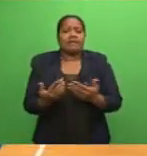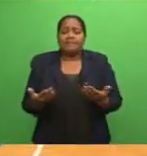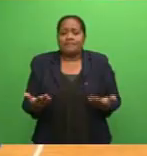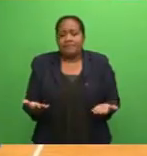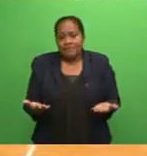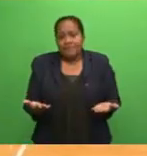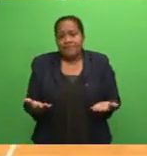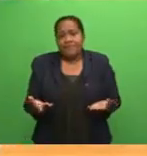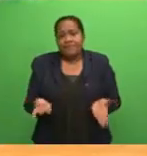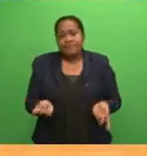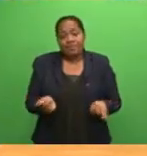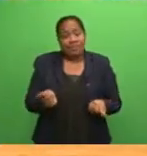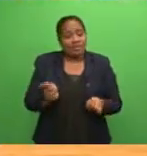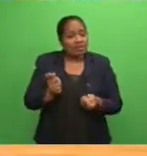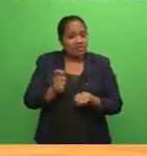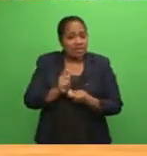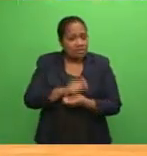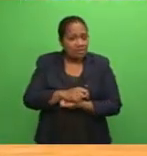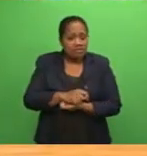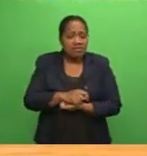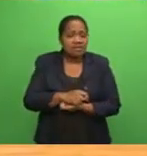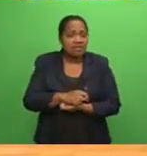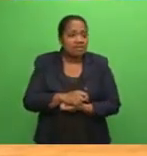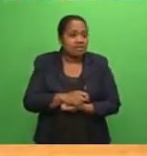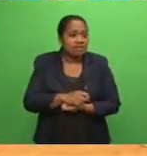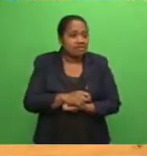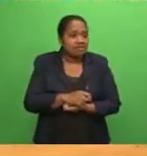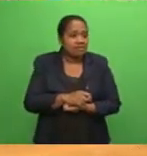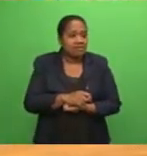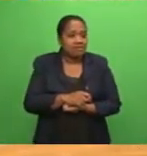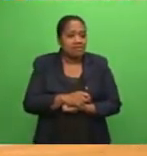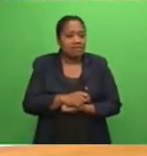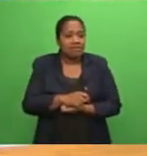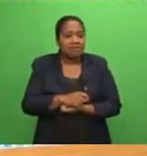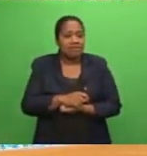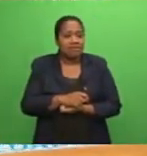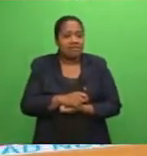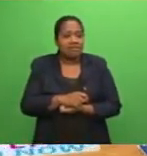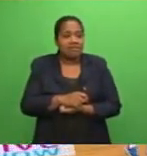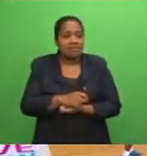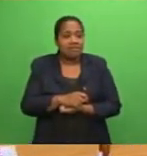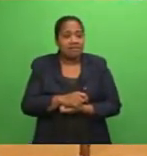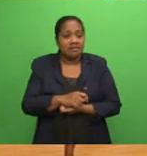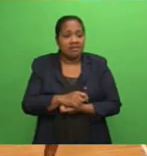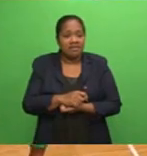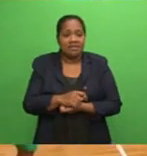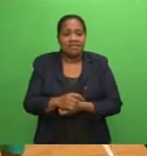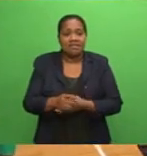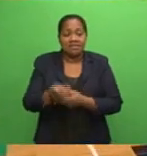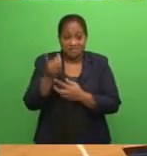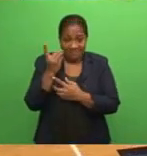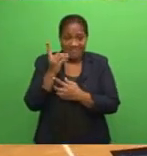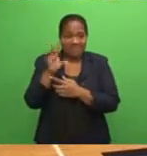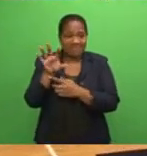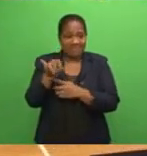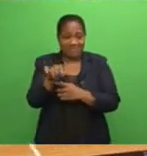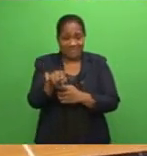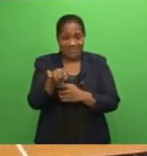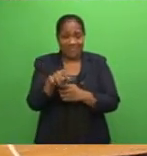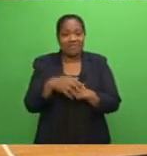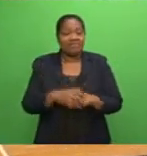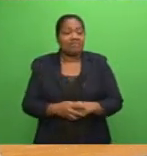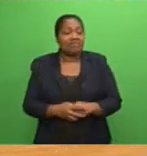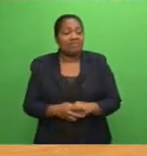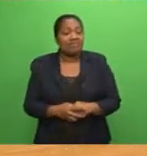and the changes in Super Rugby and Fiji being invited. The invitations are actually going out to other sporting bodies too,